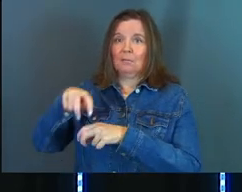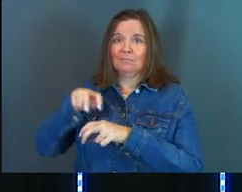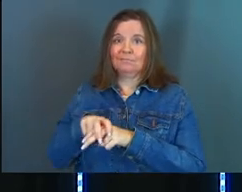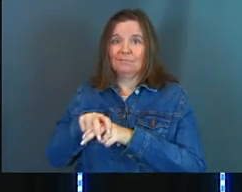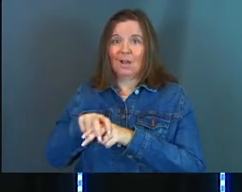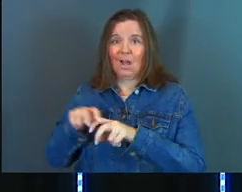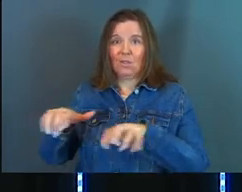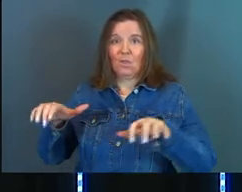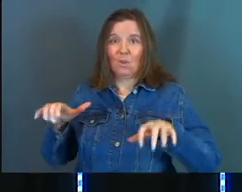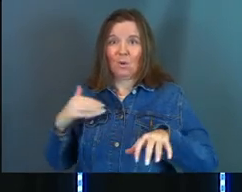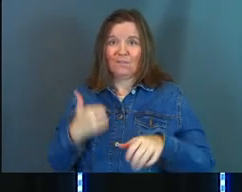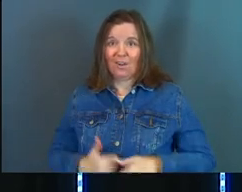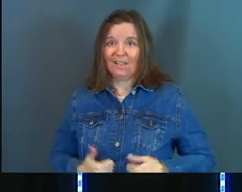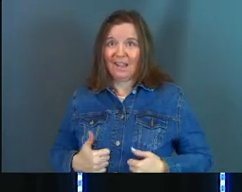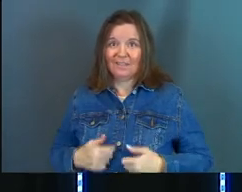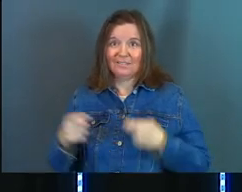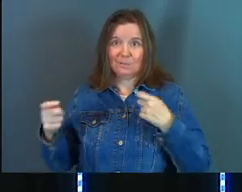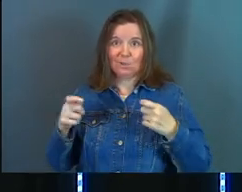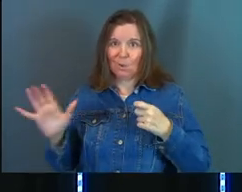on the throne of our lives.